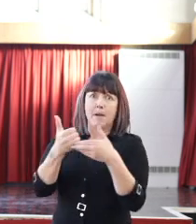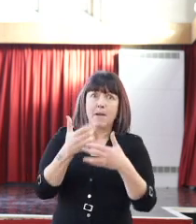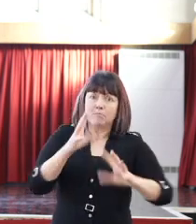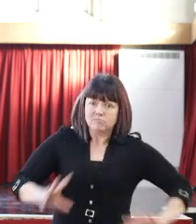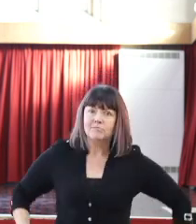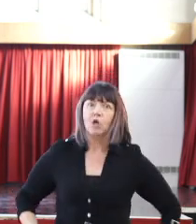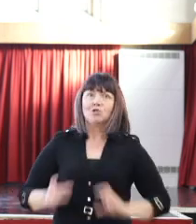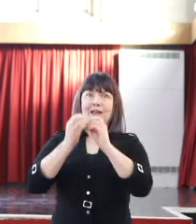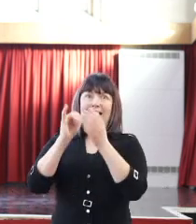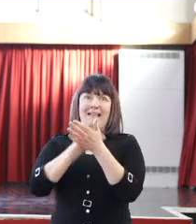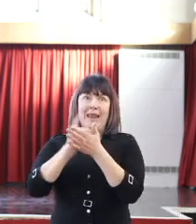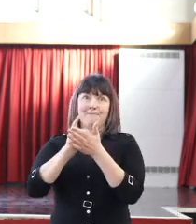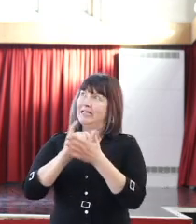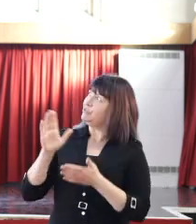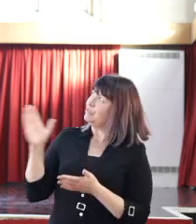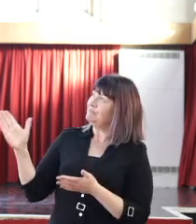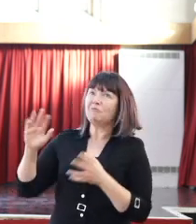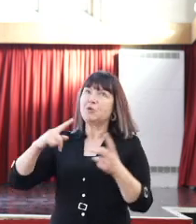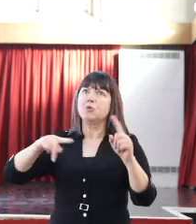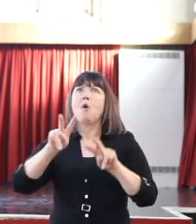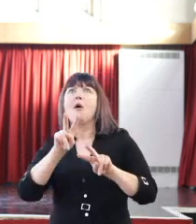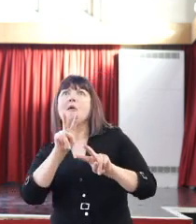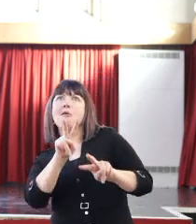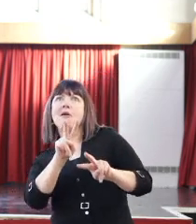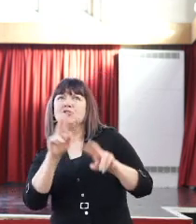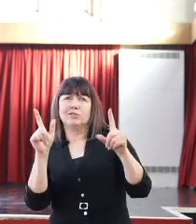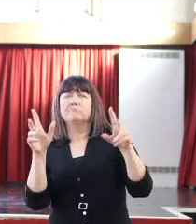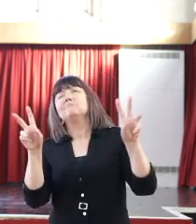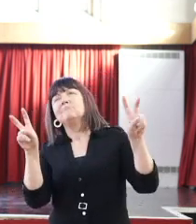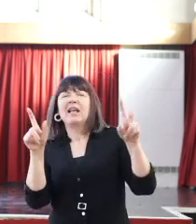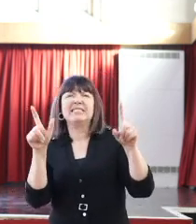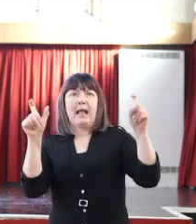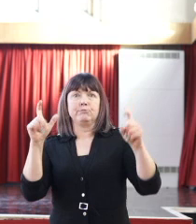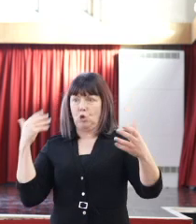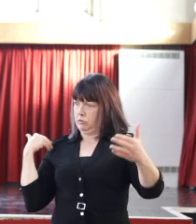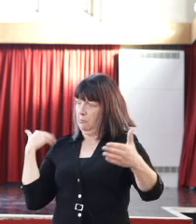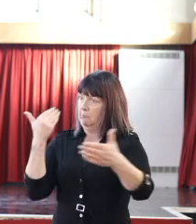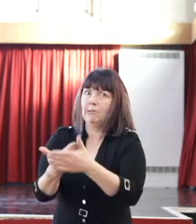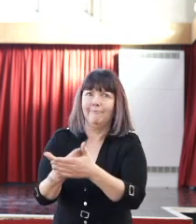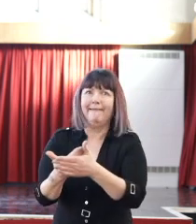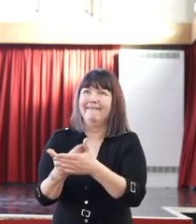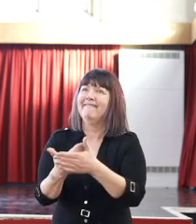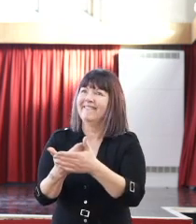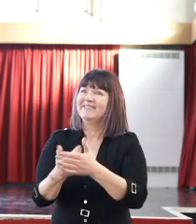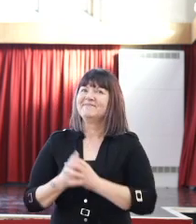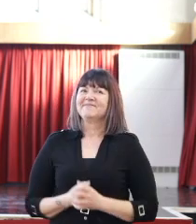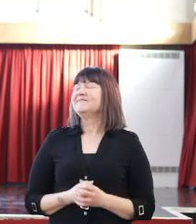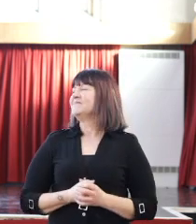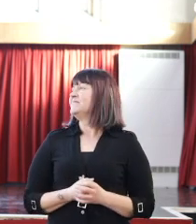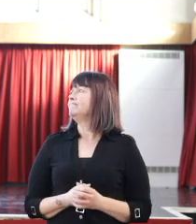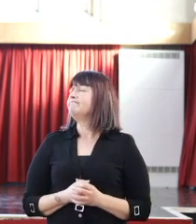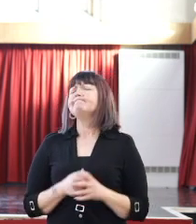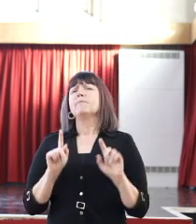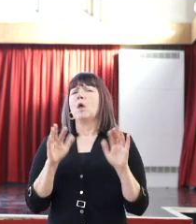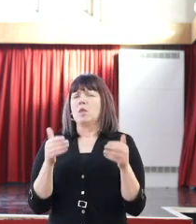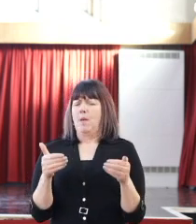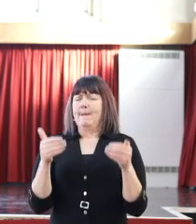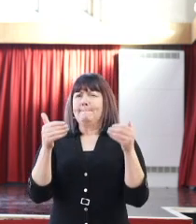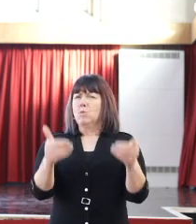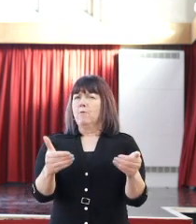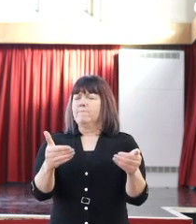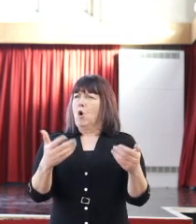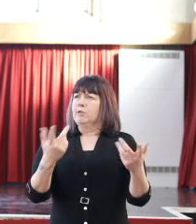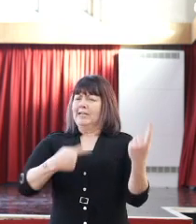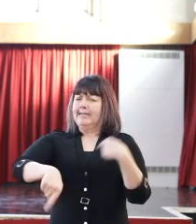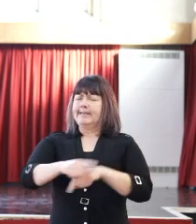everyone to be able to really enjoy and just get a snapshot of what happened. So then we looked at how do we develop this project. It